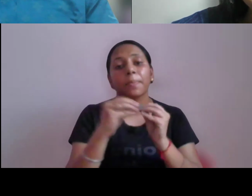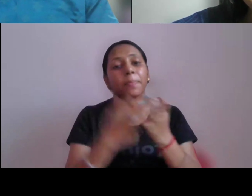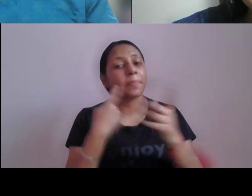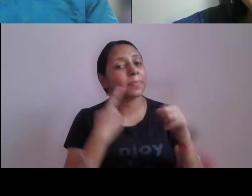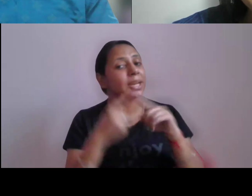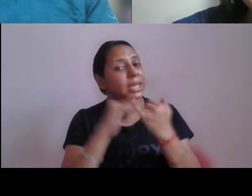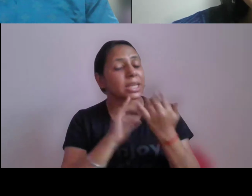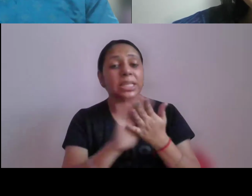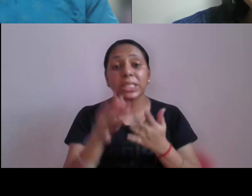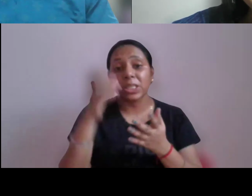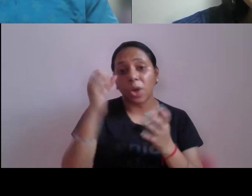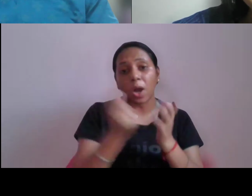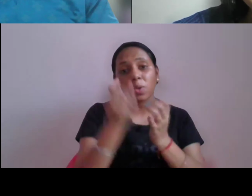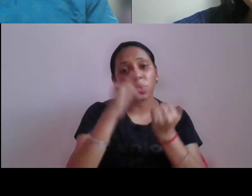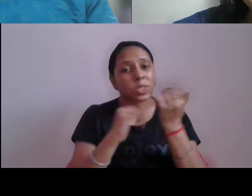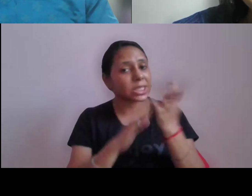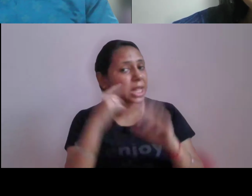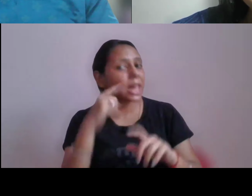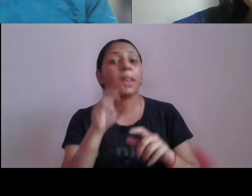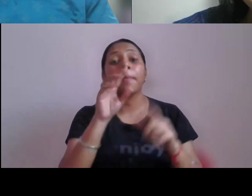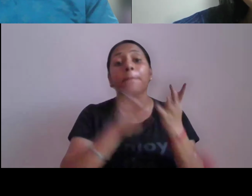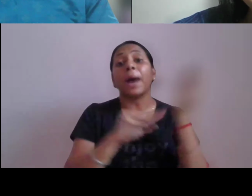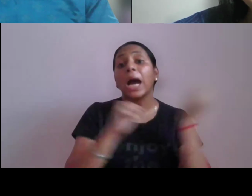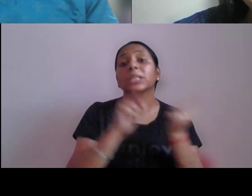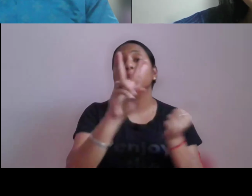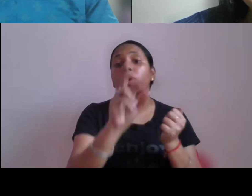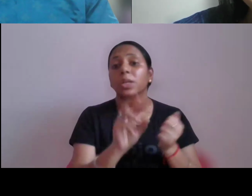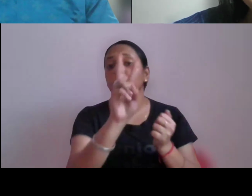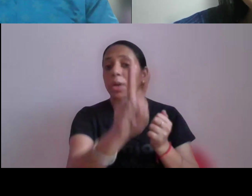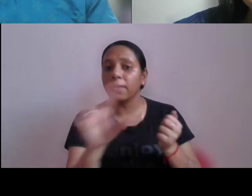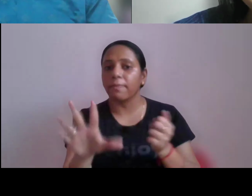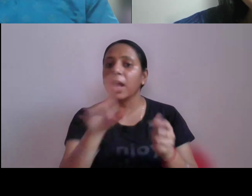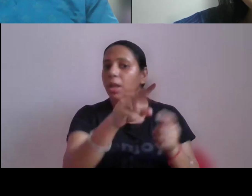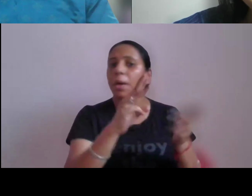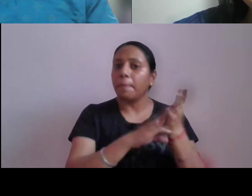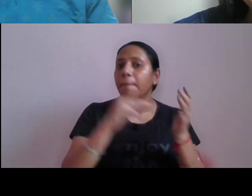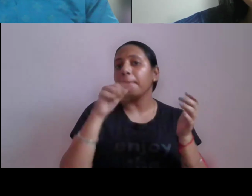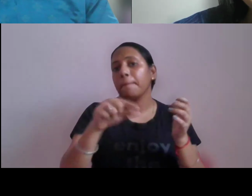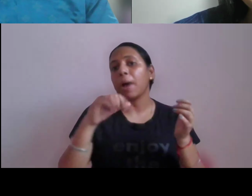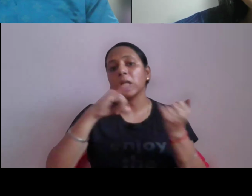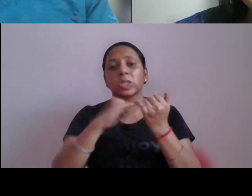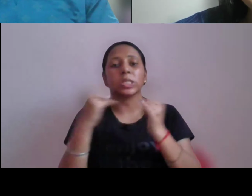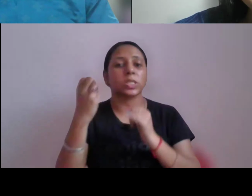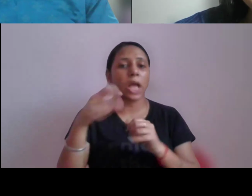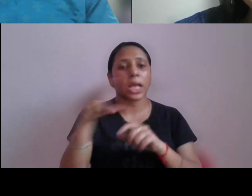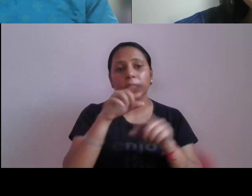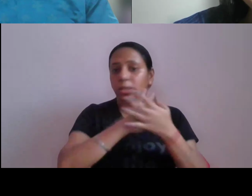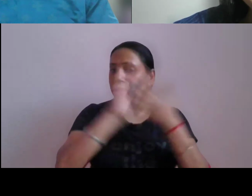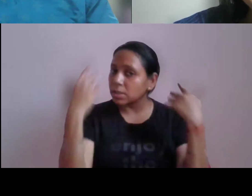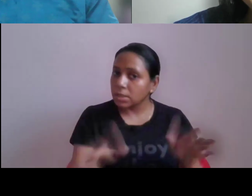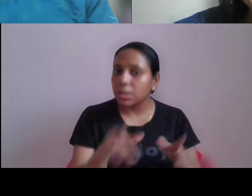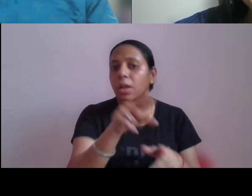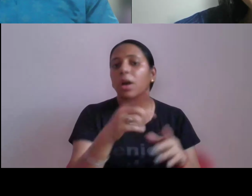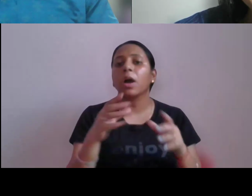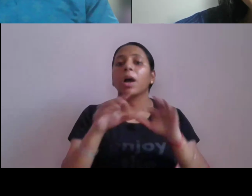Scholarship, in March 2025, he completed his Masters of Science in TESOL and